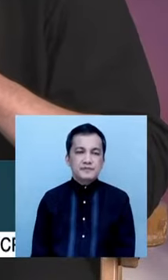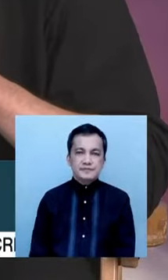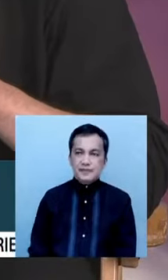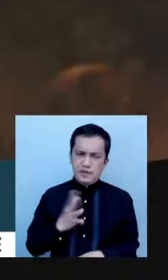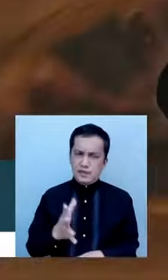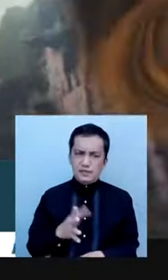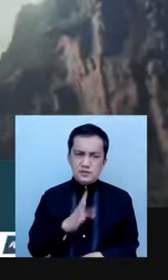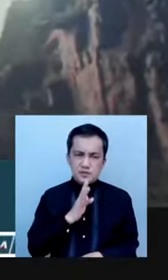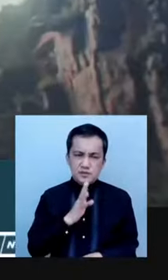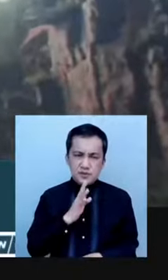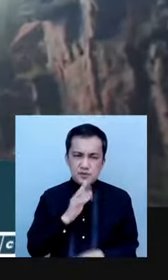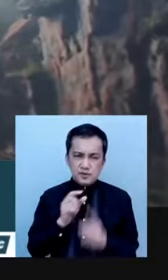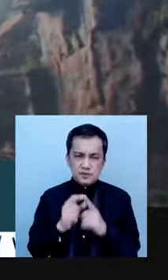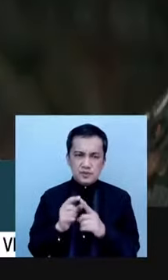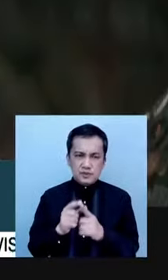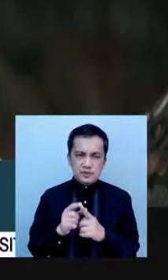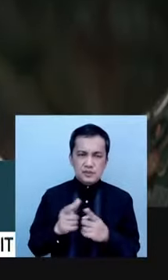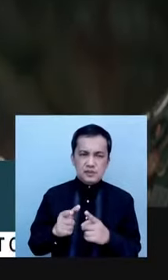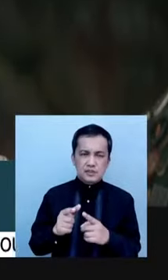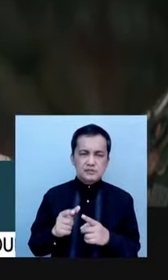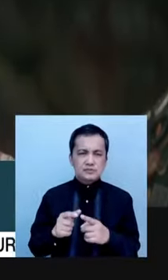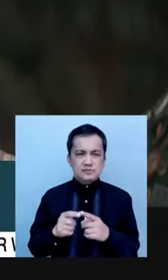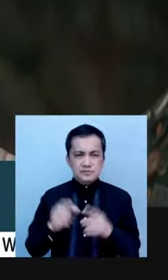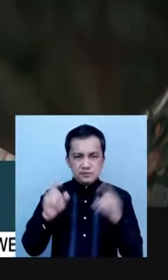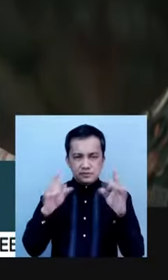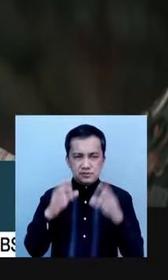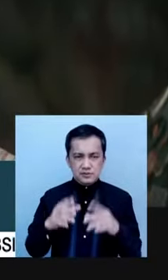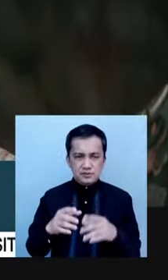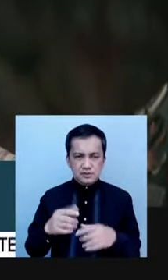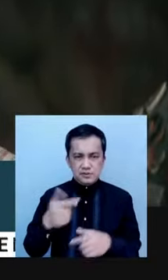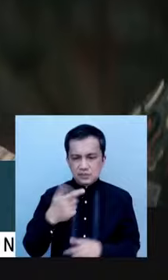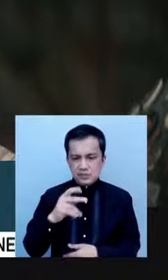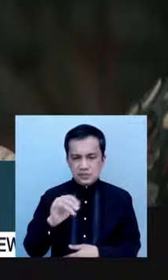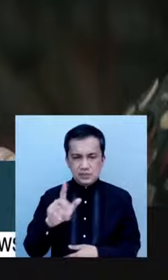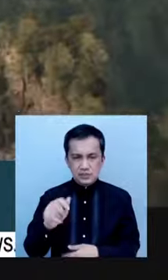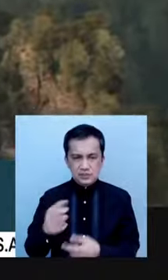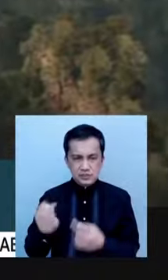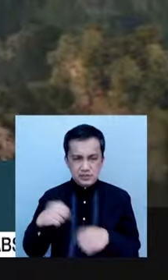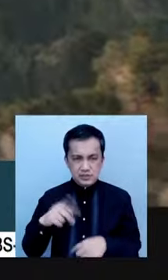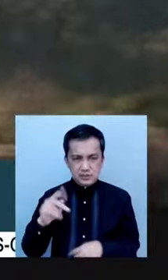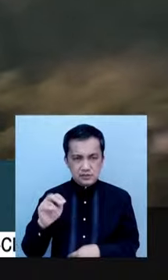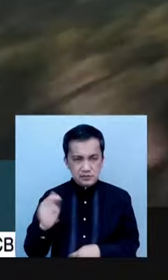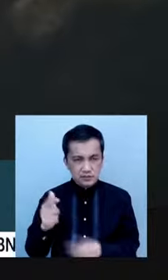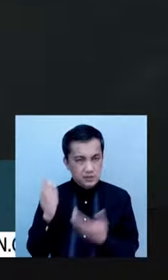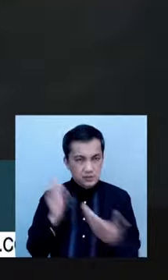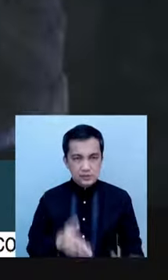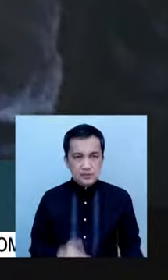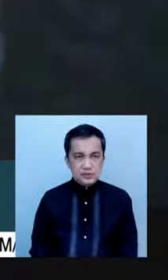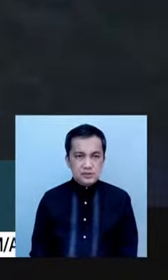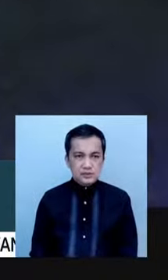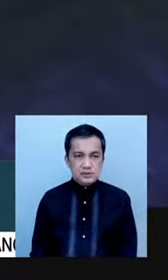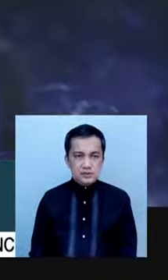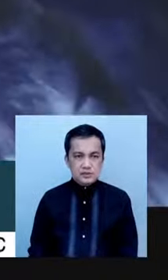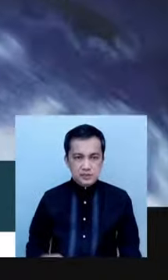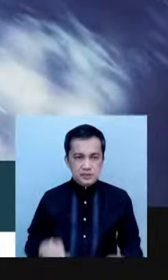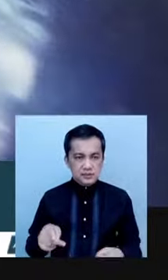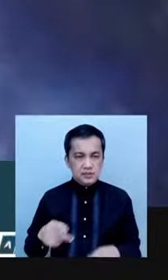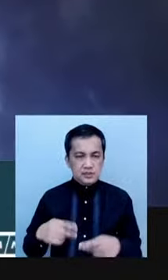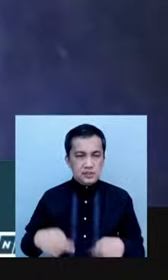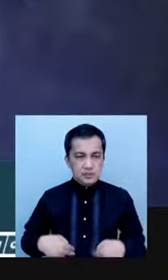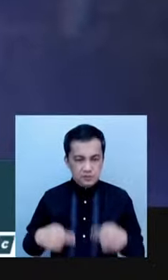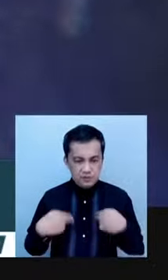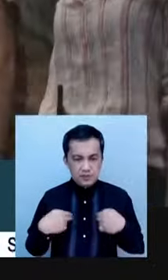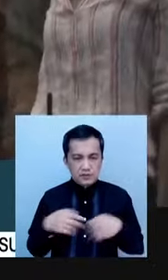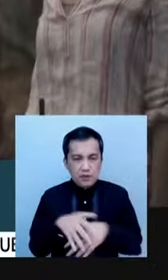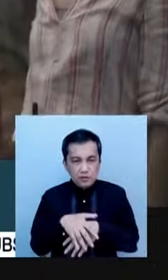are interacting with probably horrendous. Godzilla won't come down here unless Kong brings him. As expected, the humans take a backseat for the